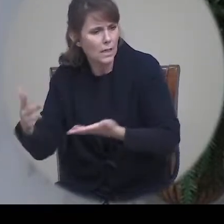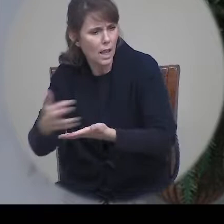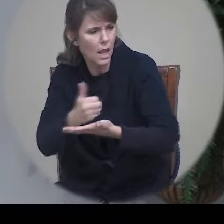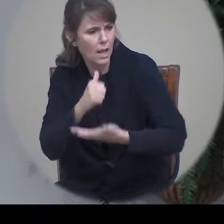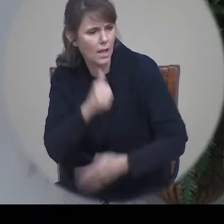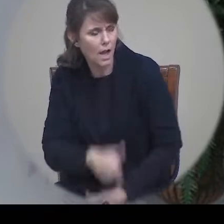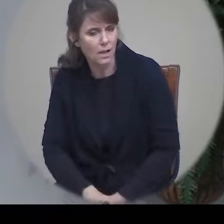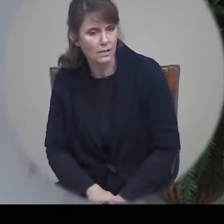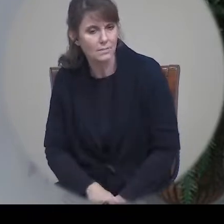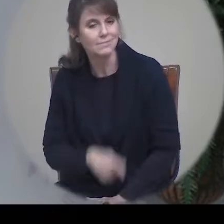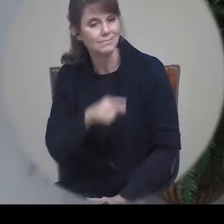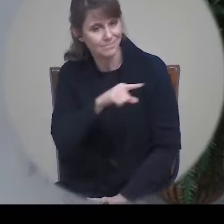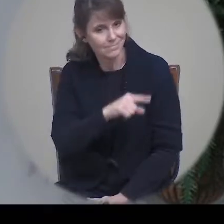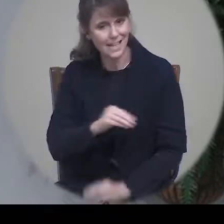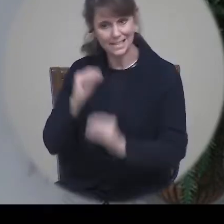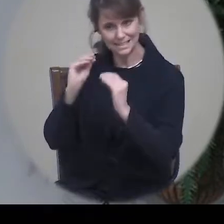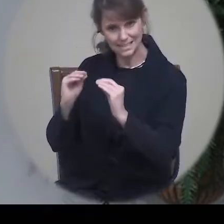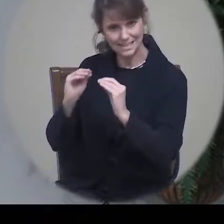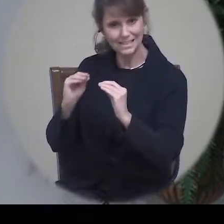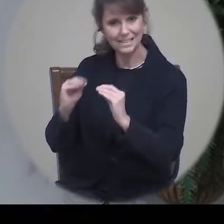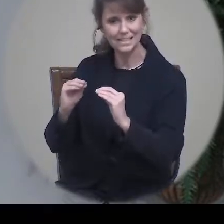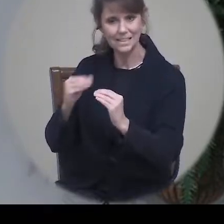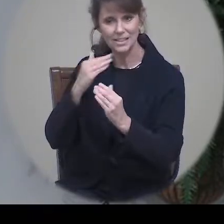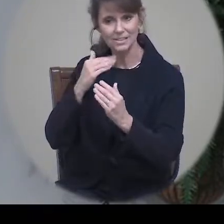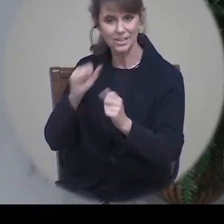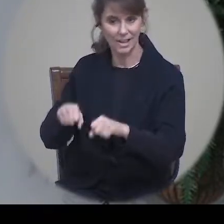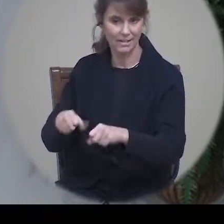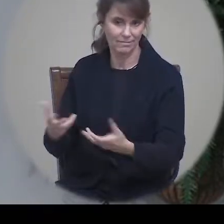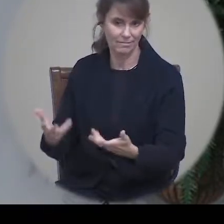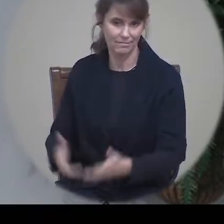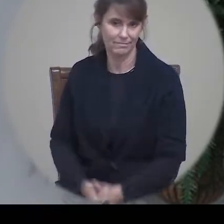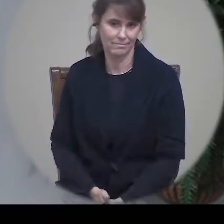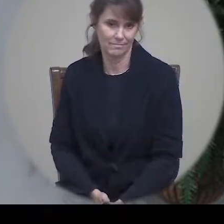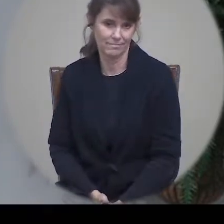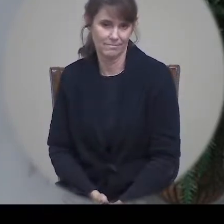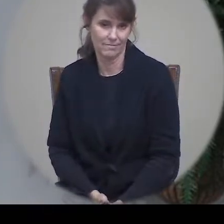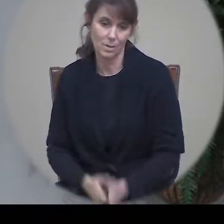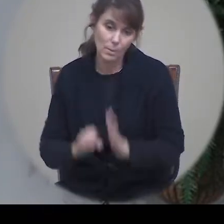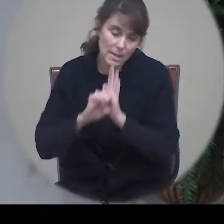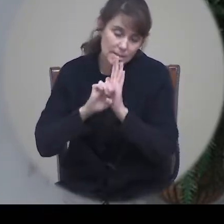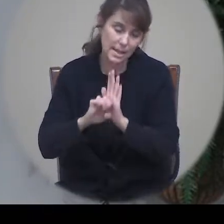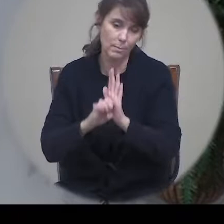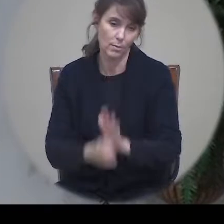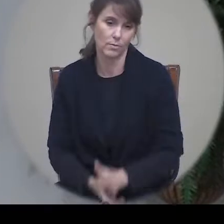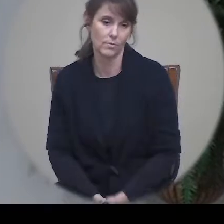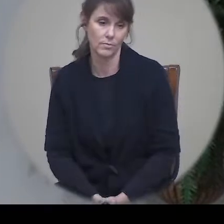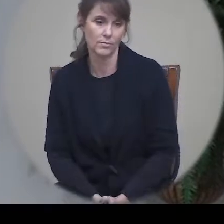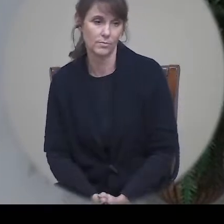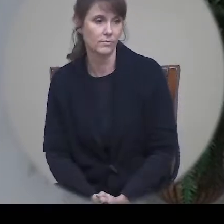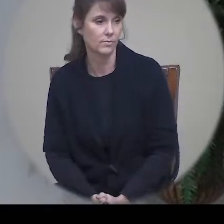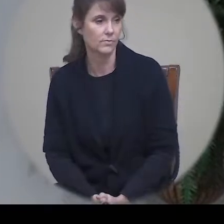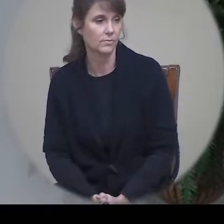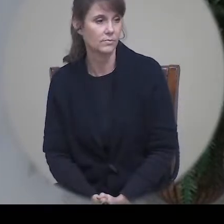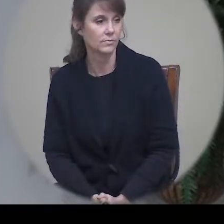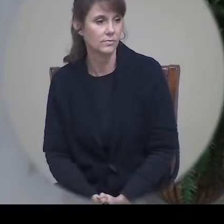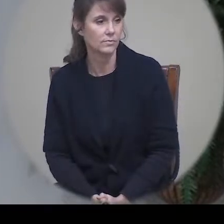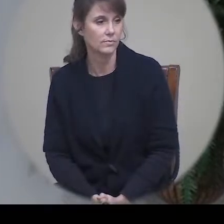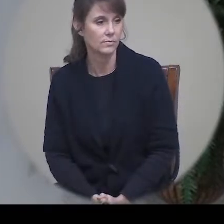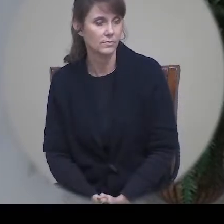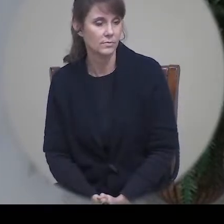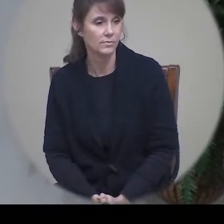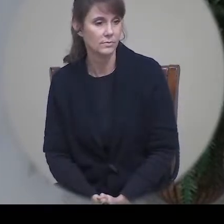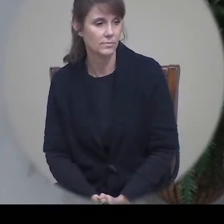man, and he's raised up second to the throne to serve the seat in Christ, this carpenter who was raised up. Yeah.